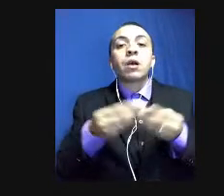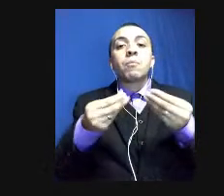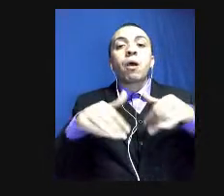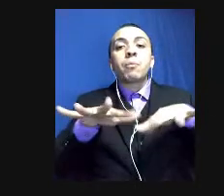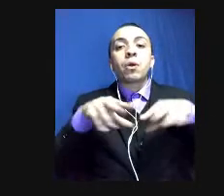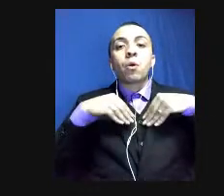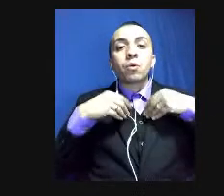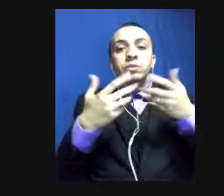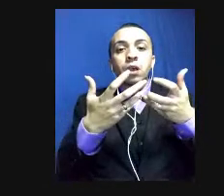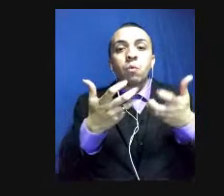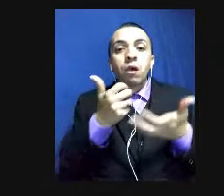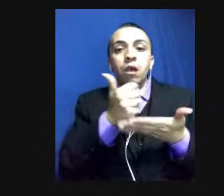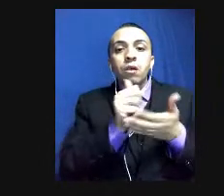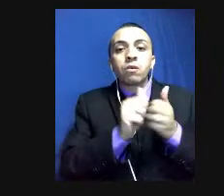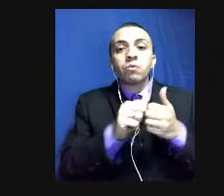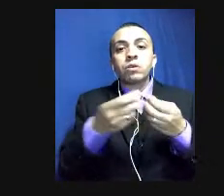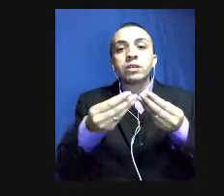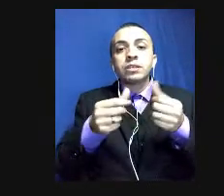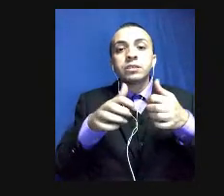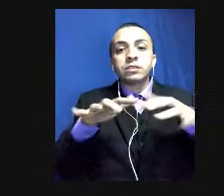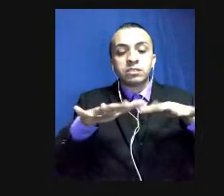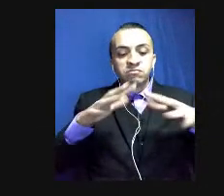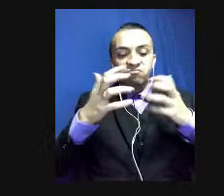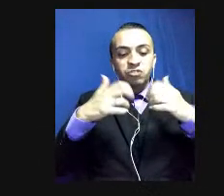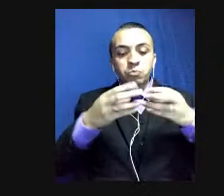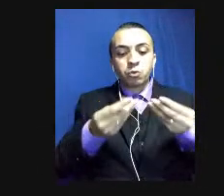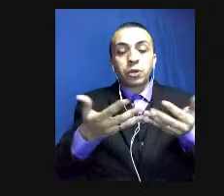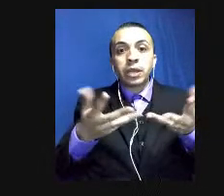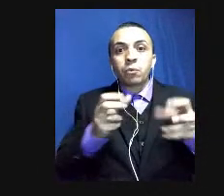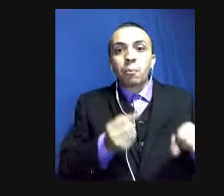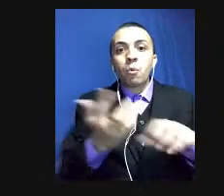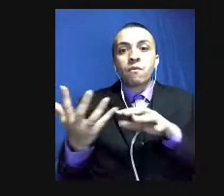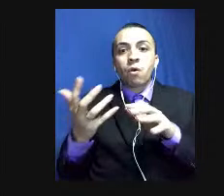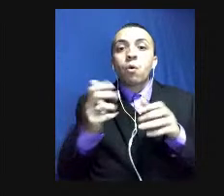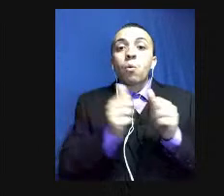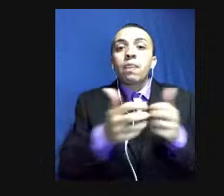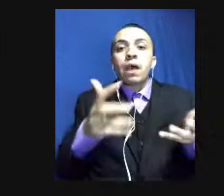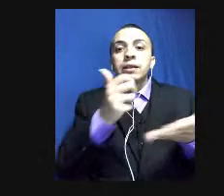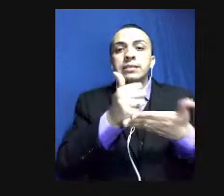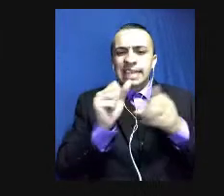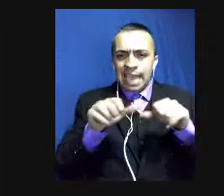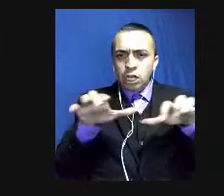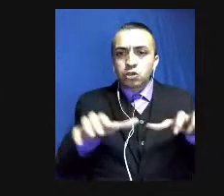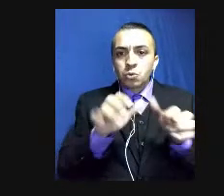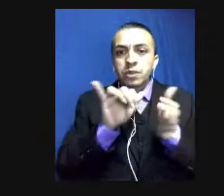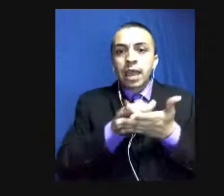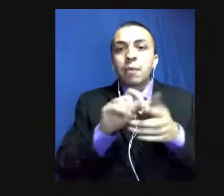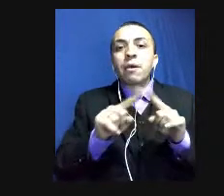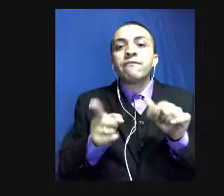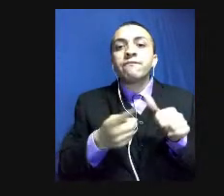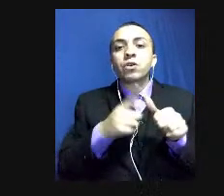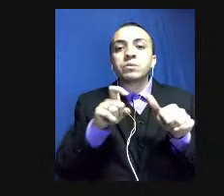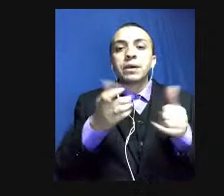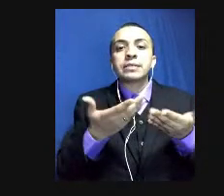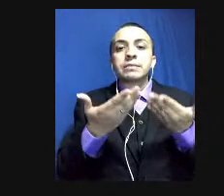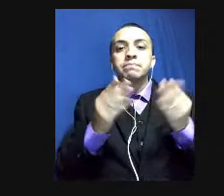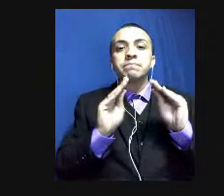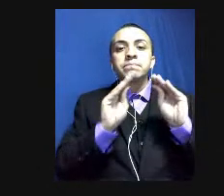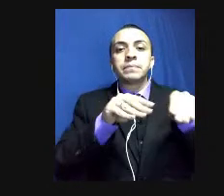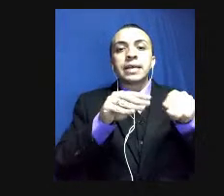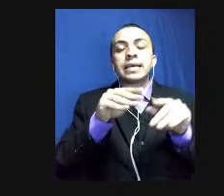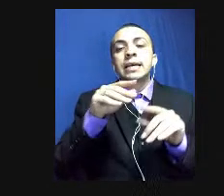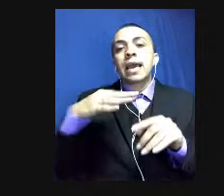debris removal without state or federal assistance may do so, but first must submit a debris removal application to the